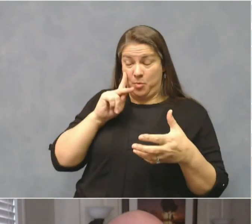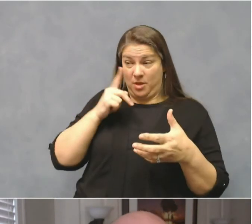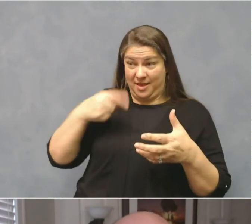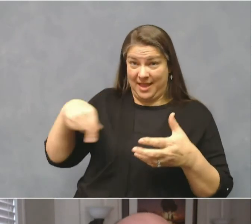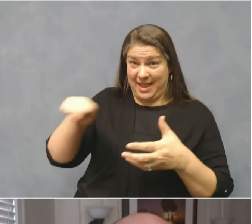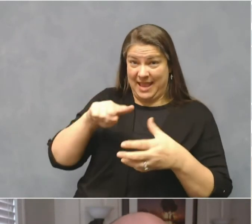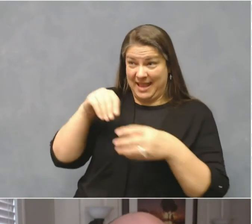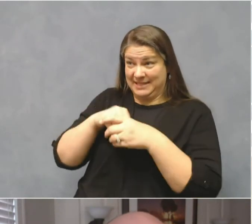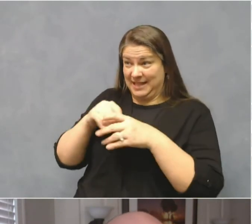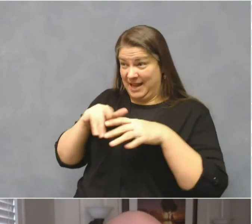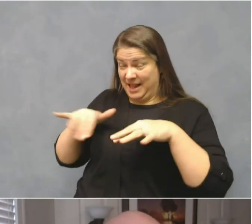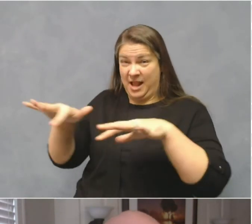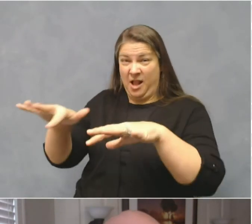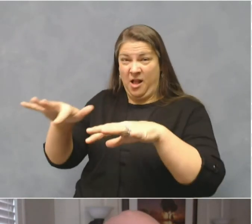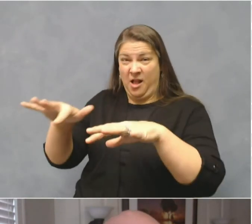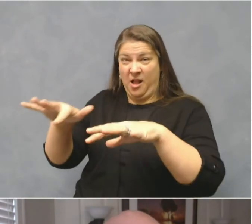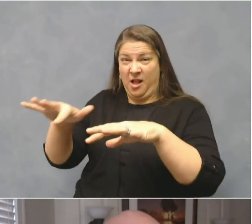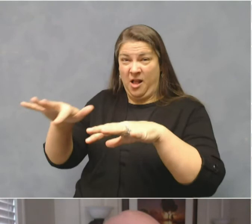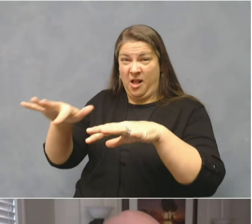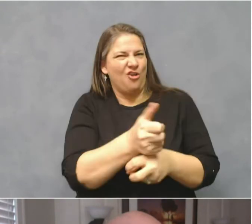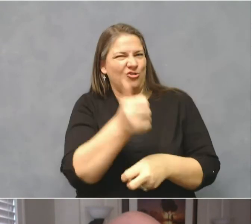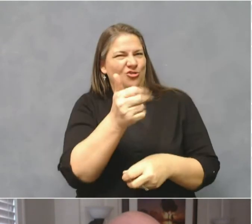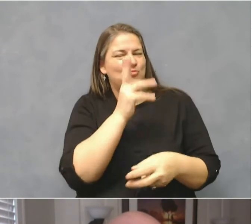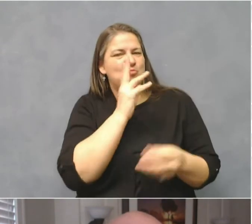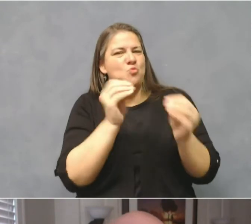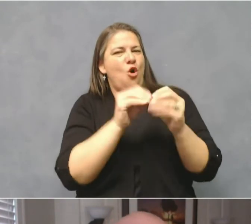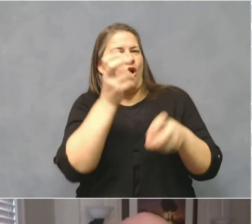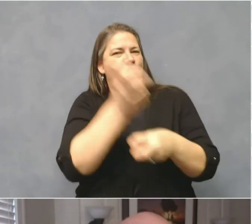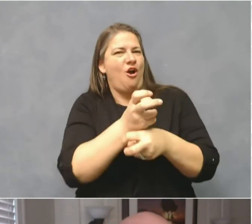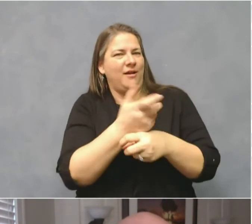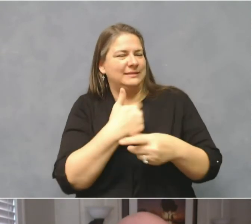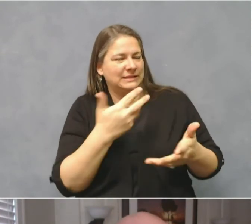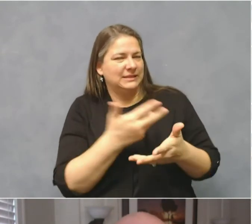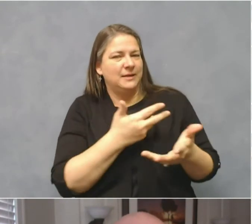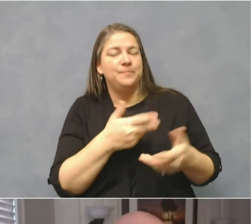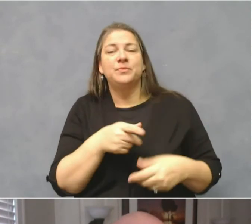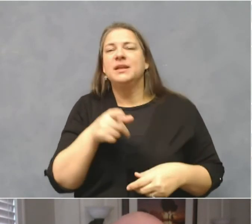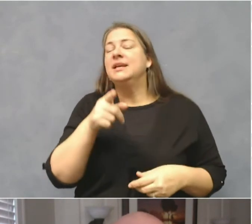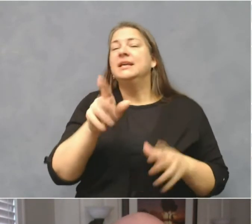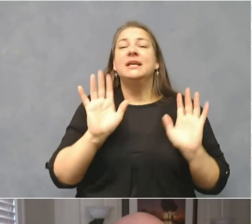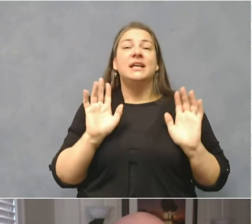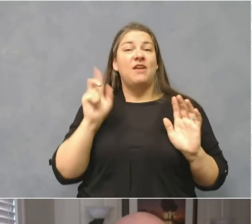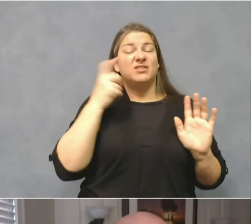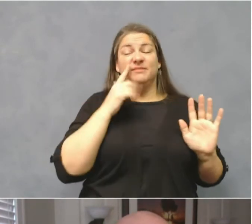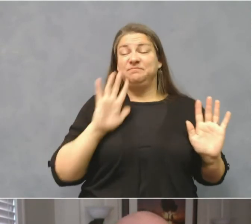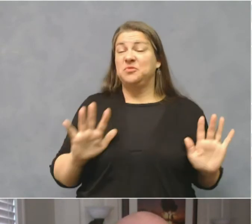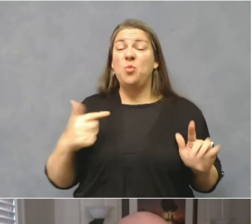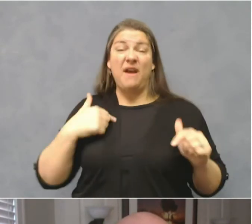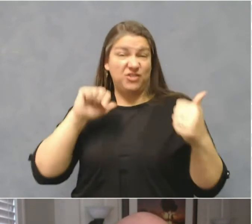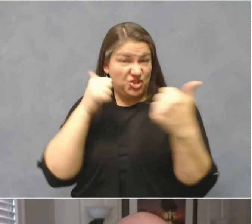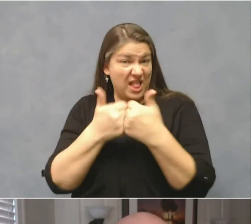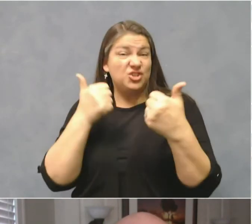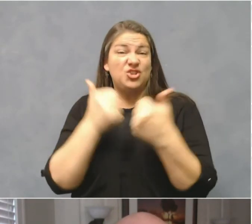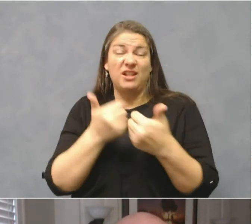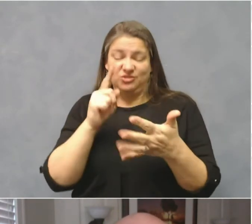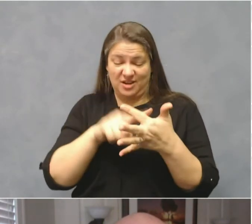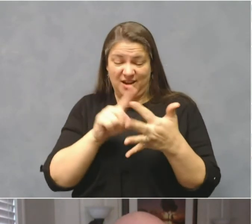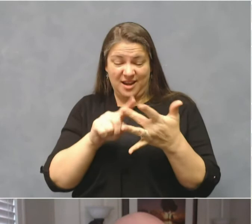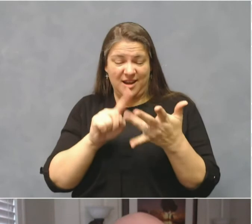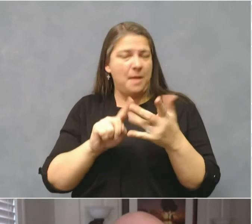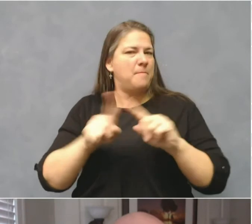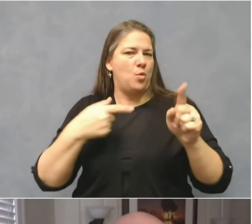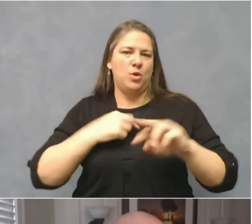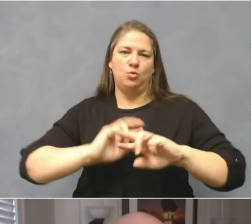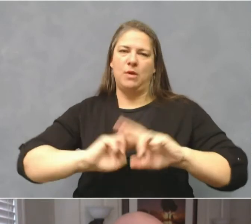for every single citizen, but for it. This is the problem and the challenge that we've wanted for so long. And I know